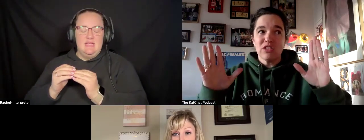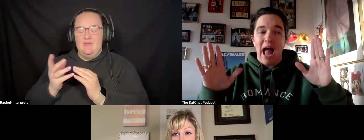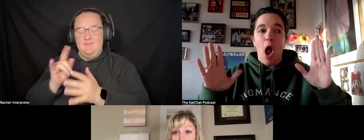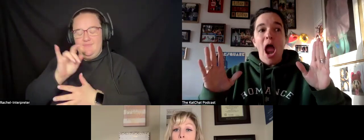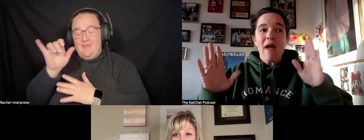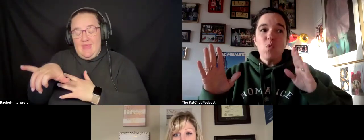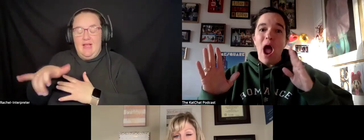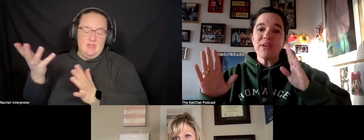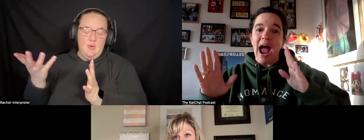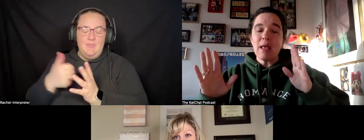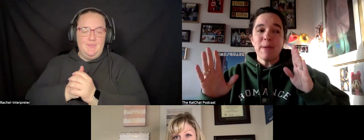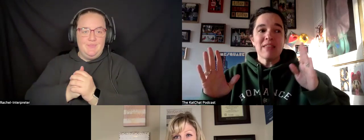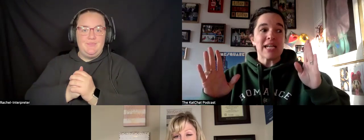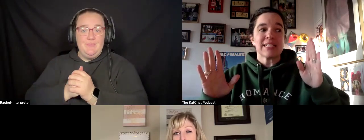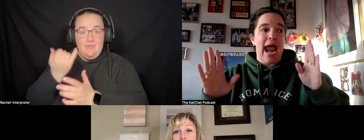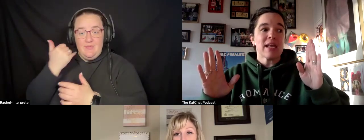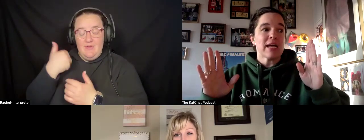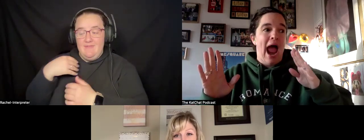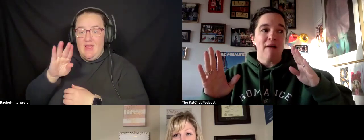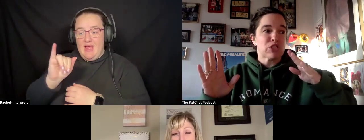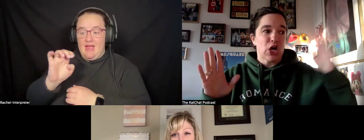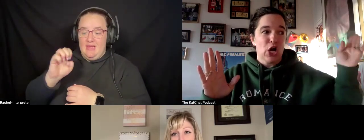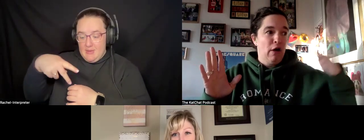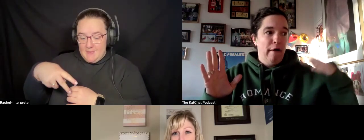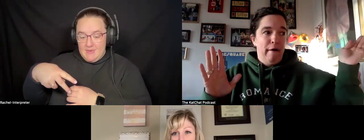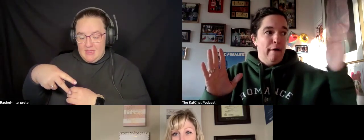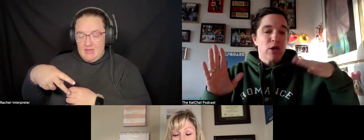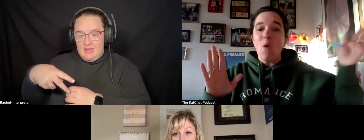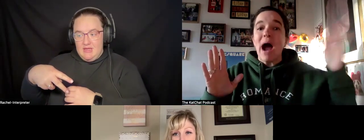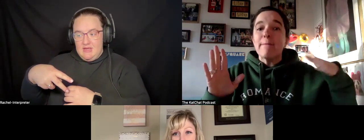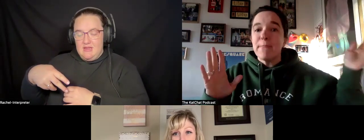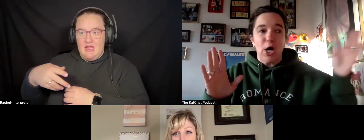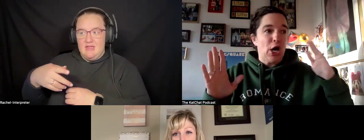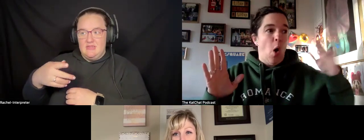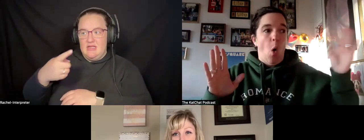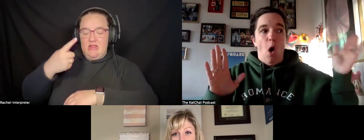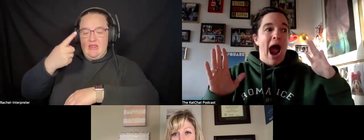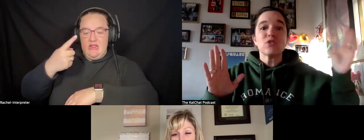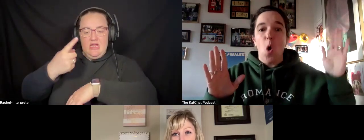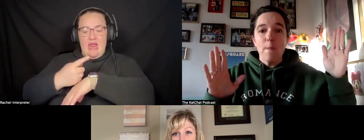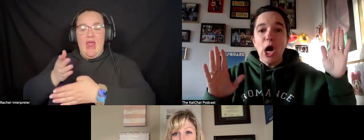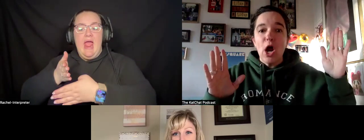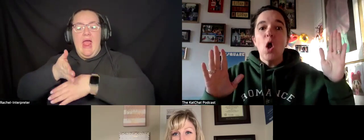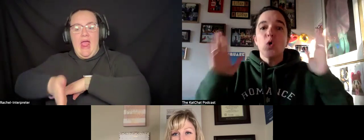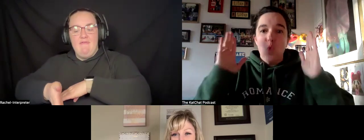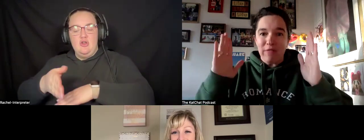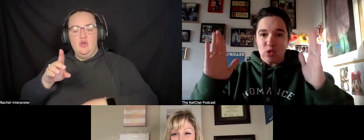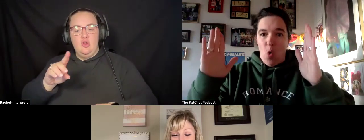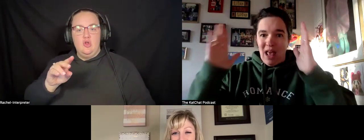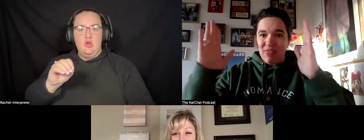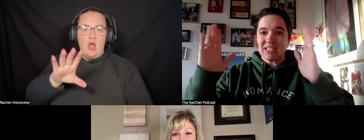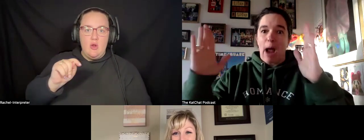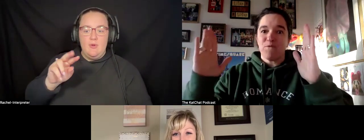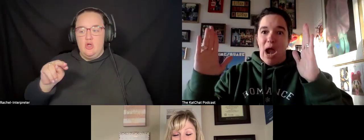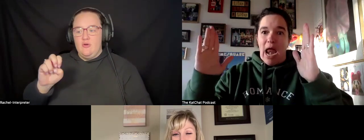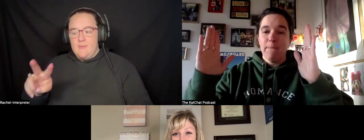So there's like you have an IEP that's dated after November or October, you have to do